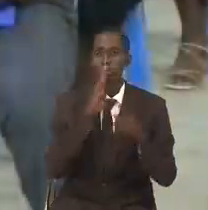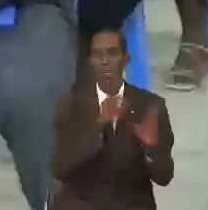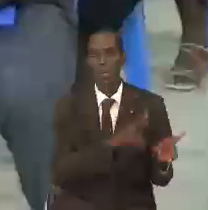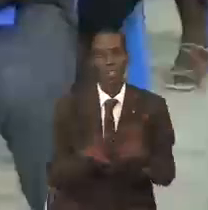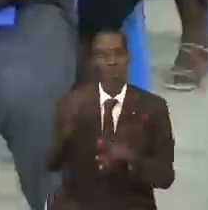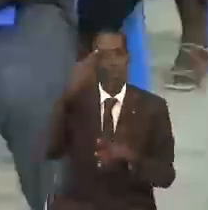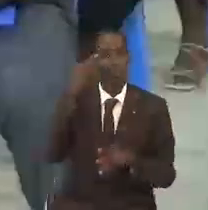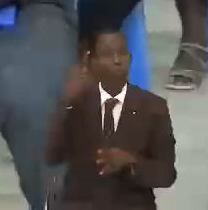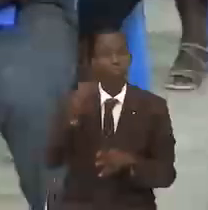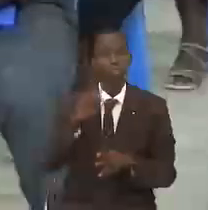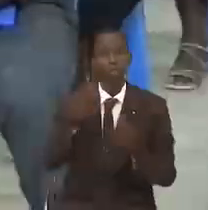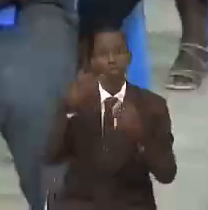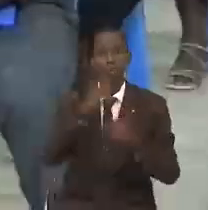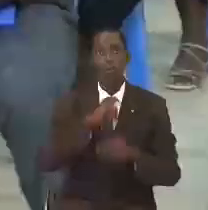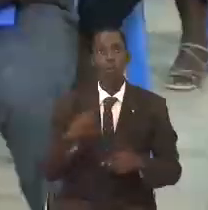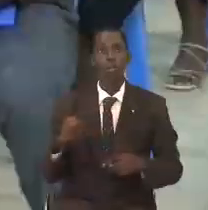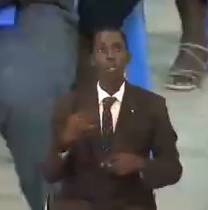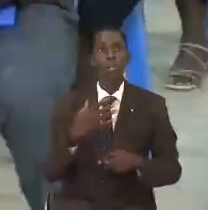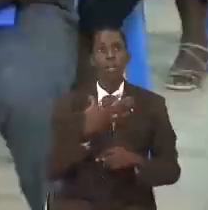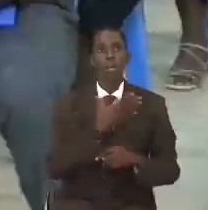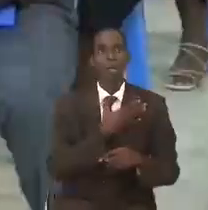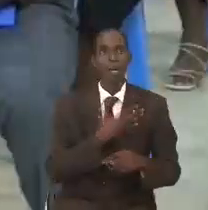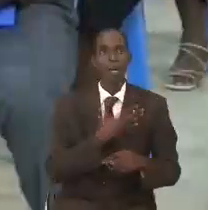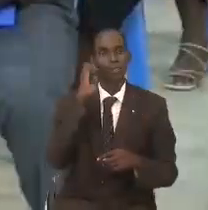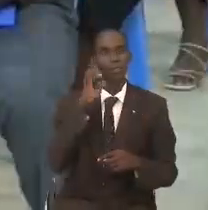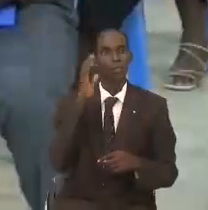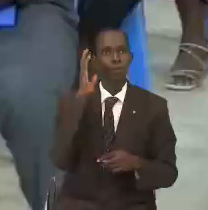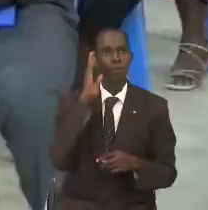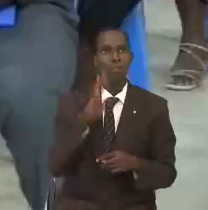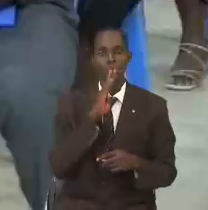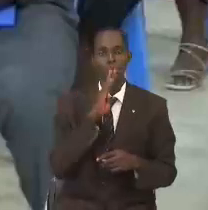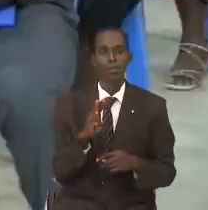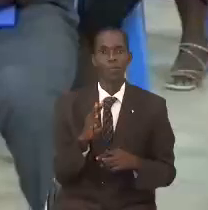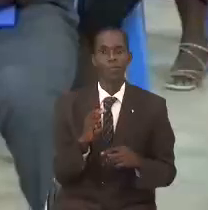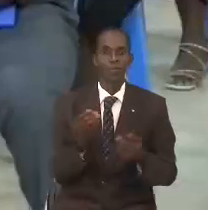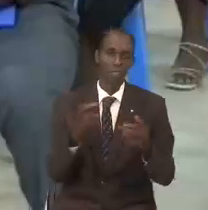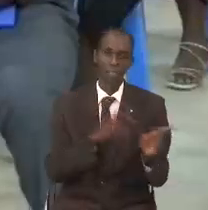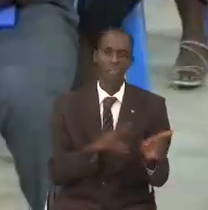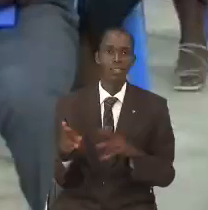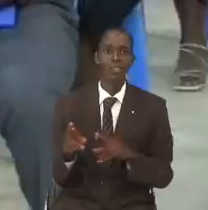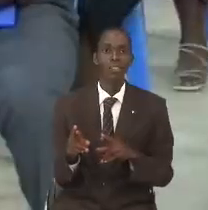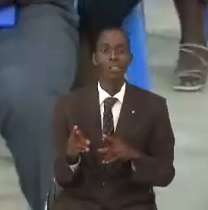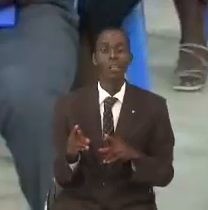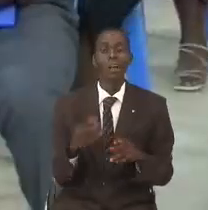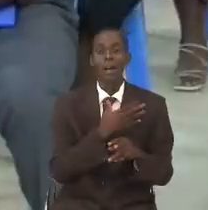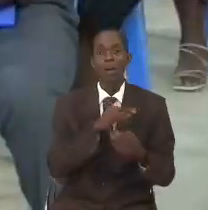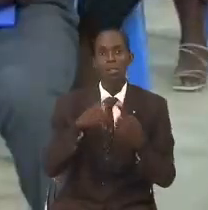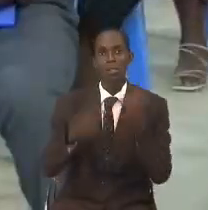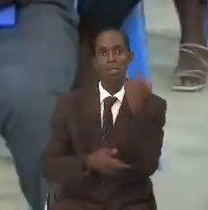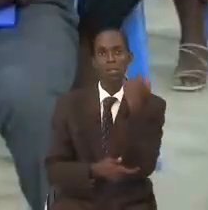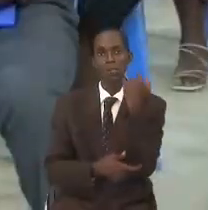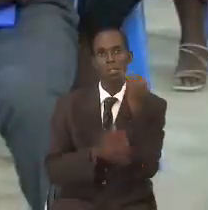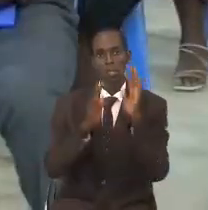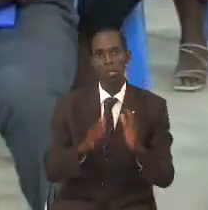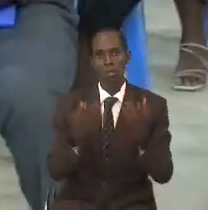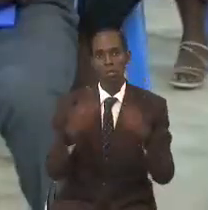You'll be watching, and if he comes, or his messengers come, or the tempters come, or the